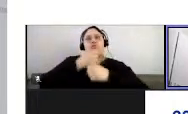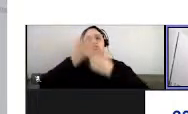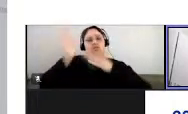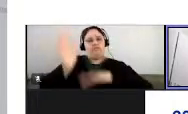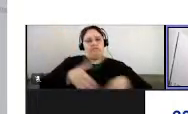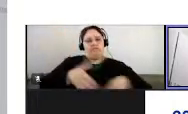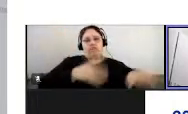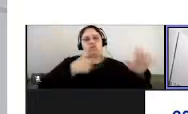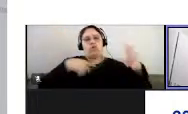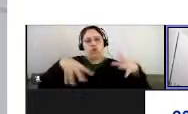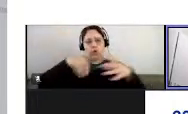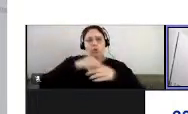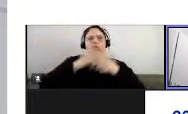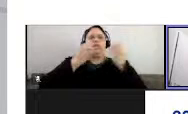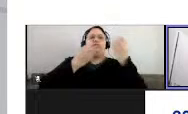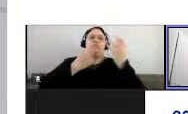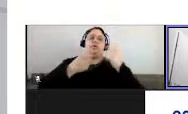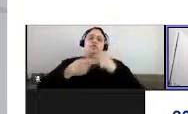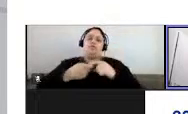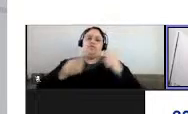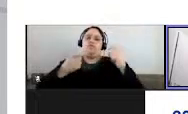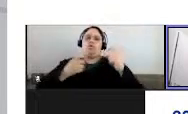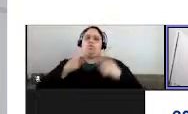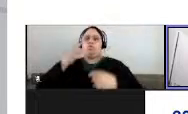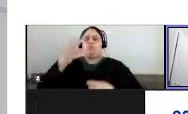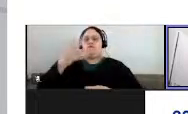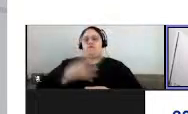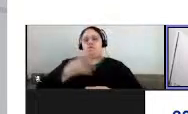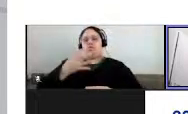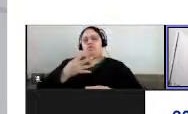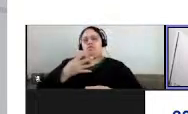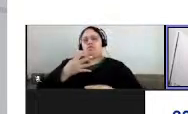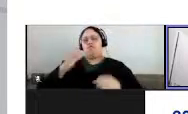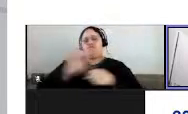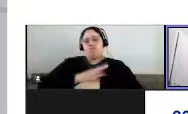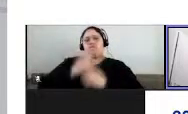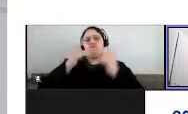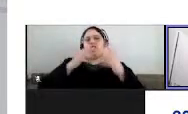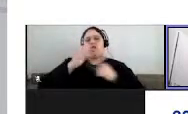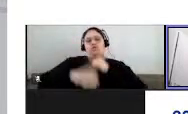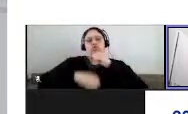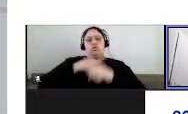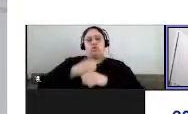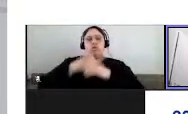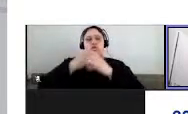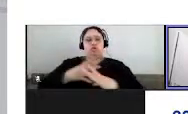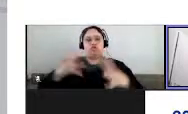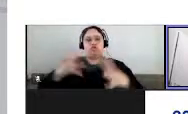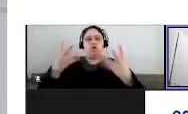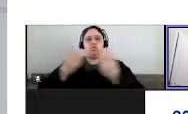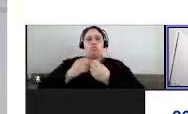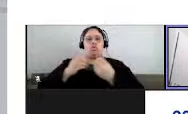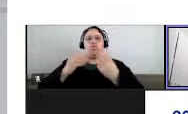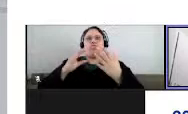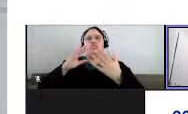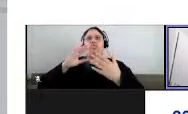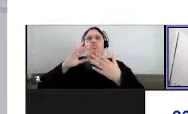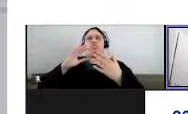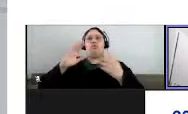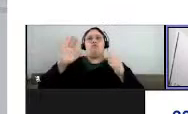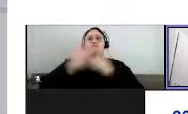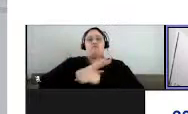also included the information for the full financial year. So starting with overall,